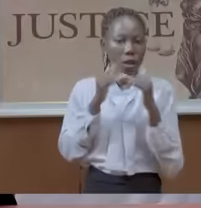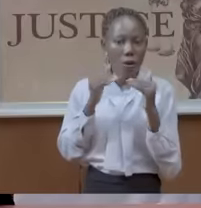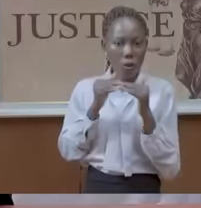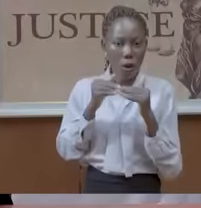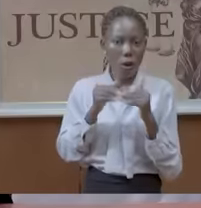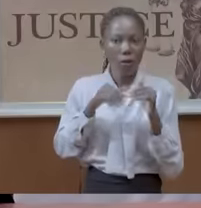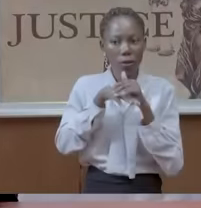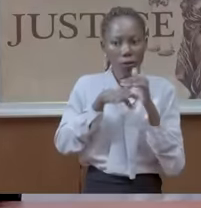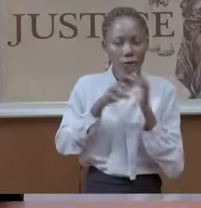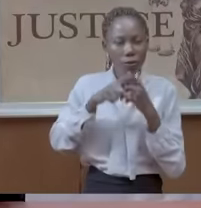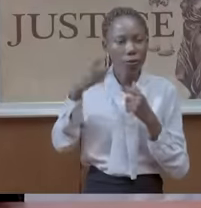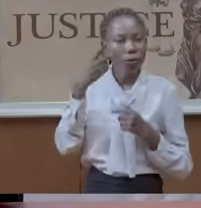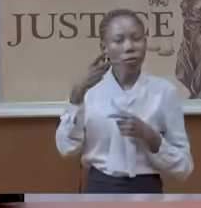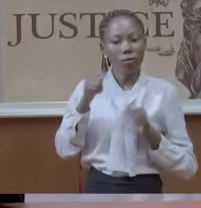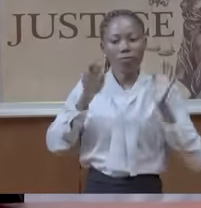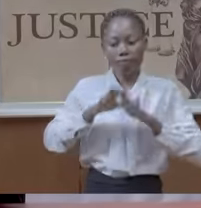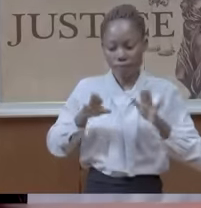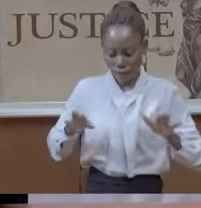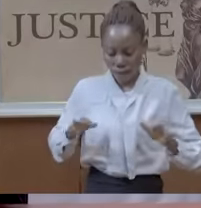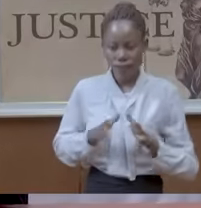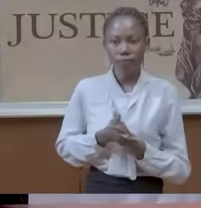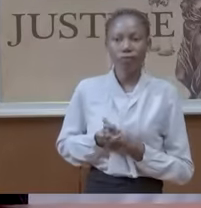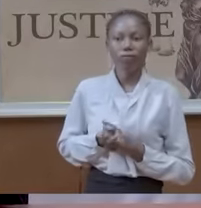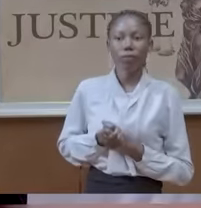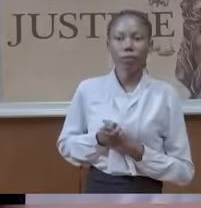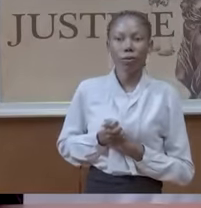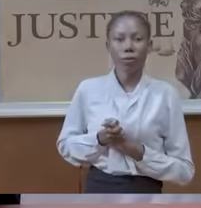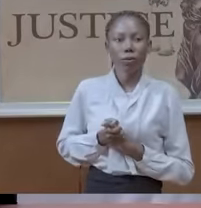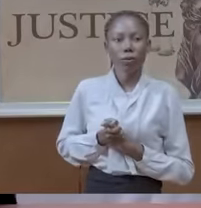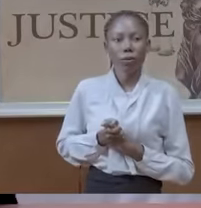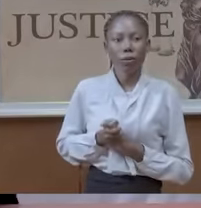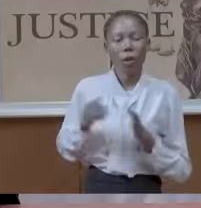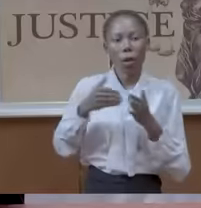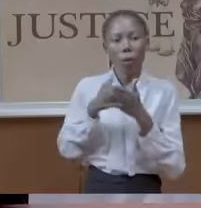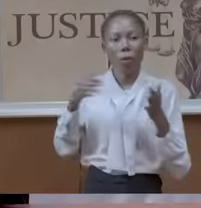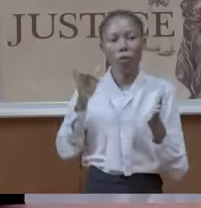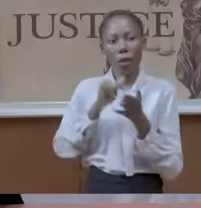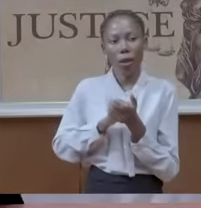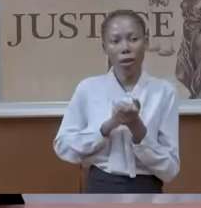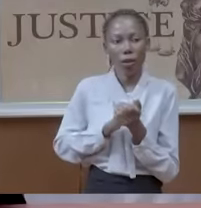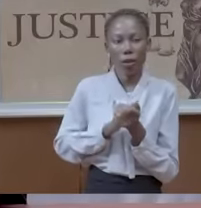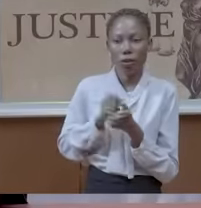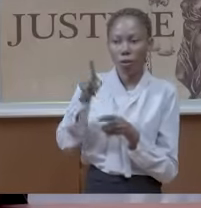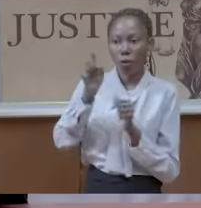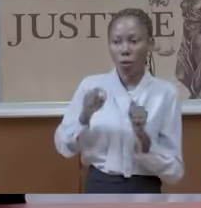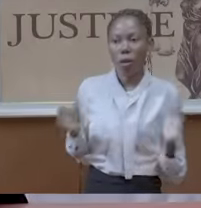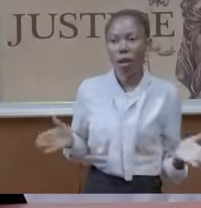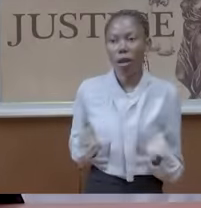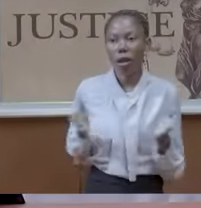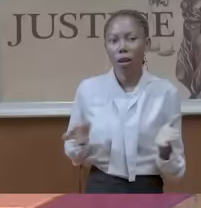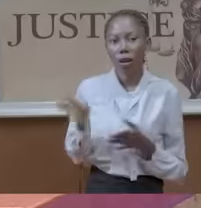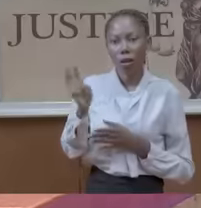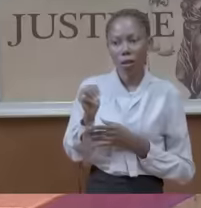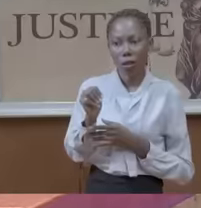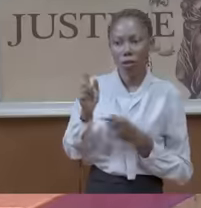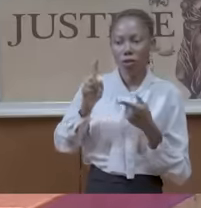children. Now, you want him to pay for school fees, secure the schools. Before then, you have to encourage them to be